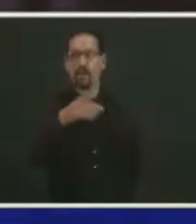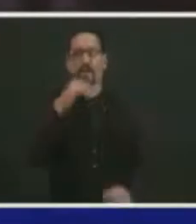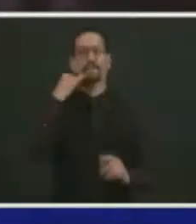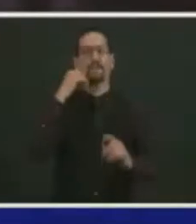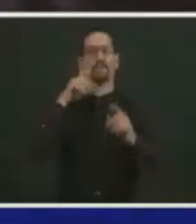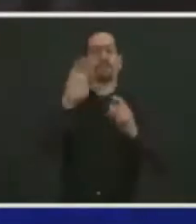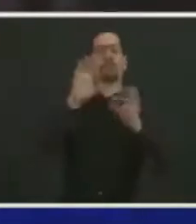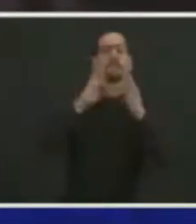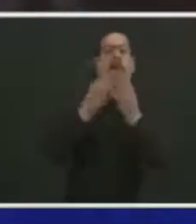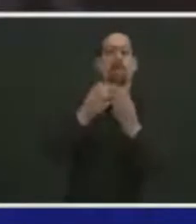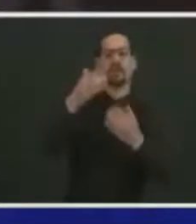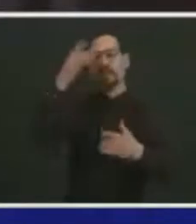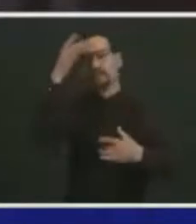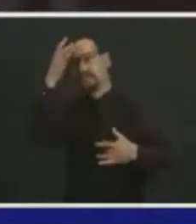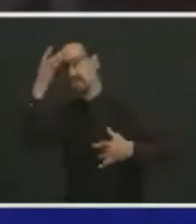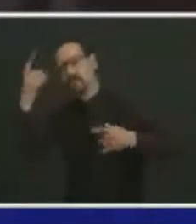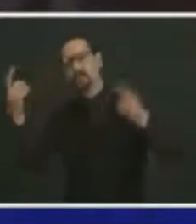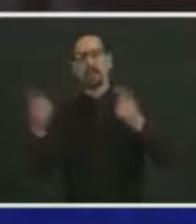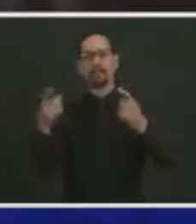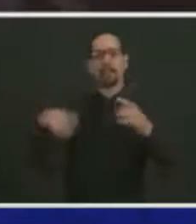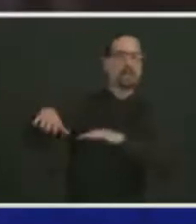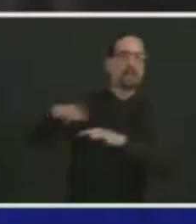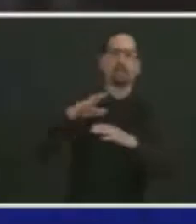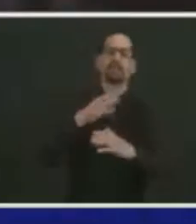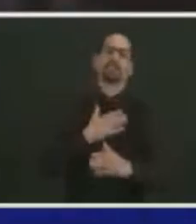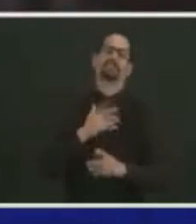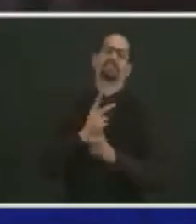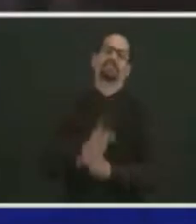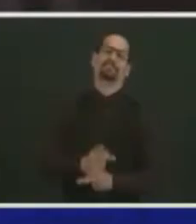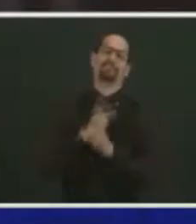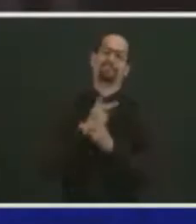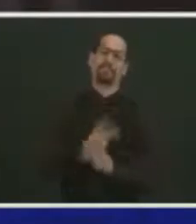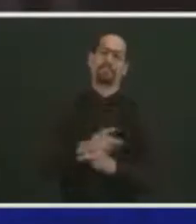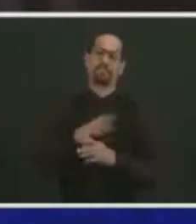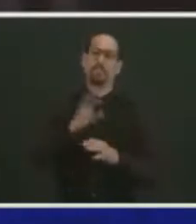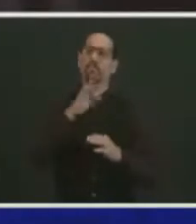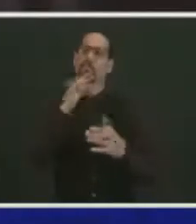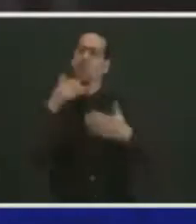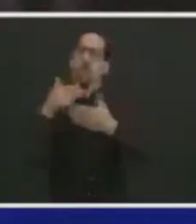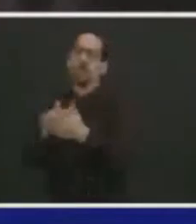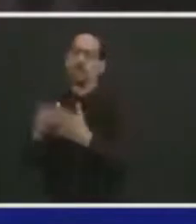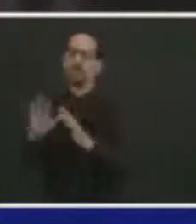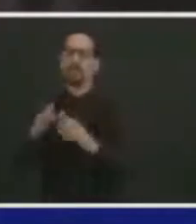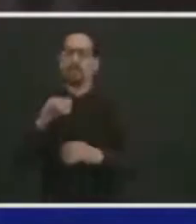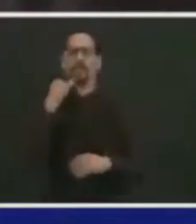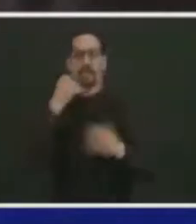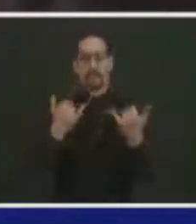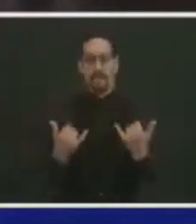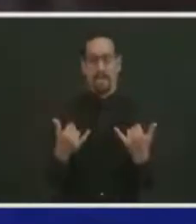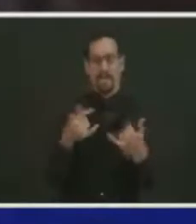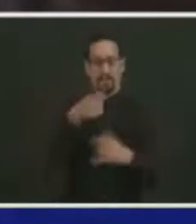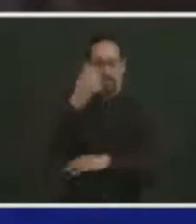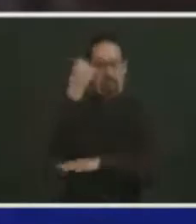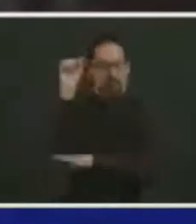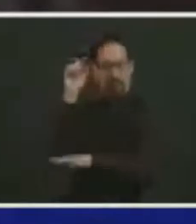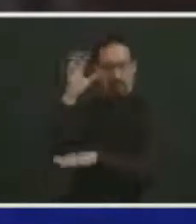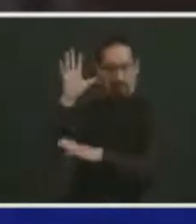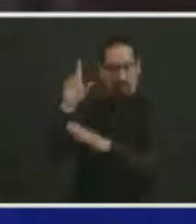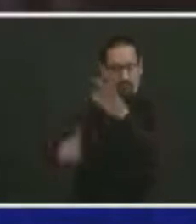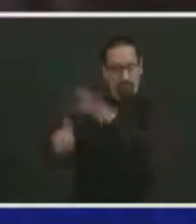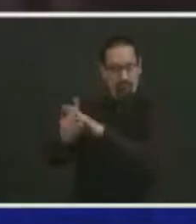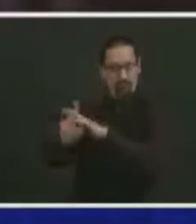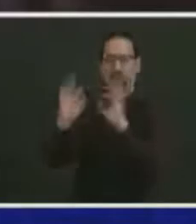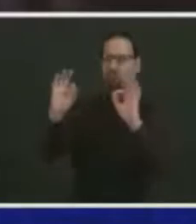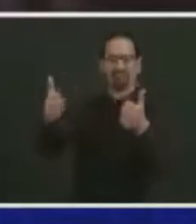extra caution. And if you were there, even if you're not feeling sick, we now have this new way that you can just schedule a